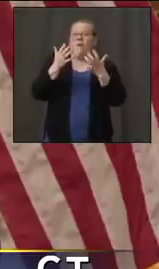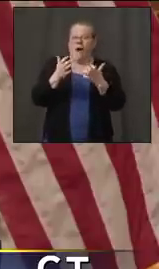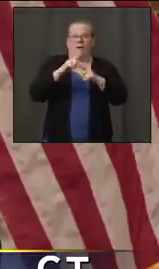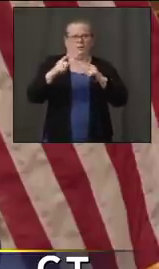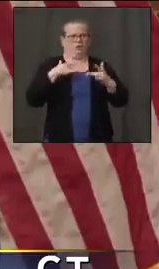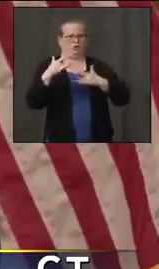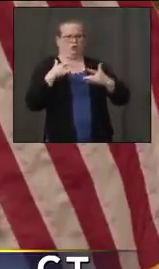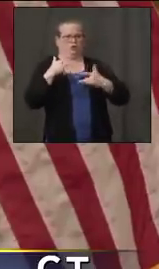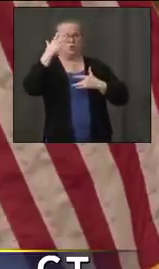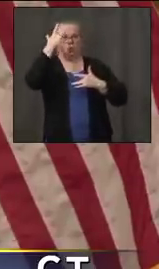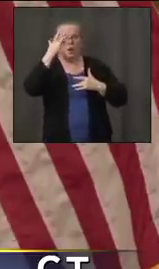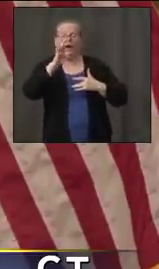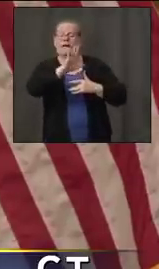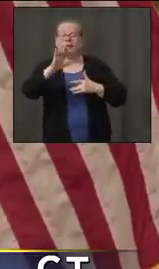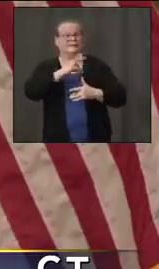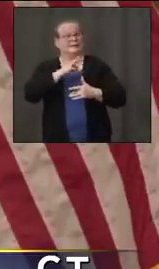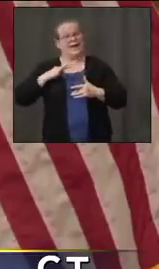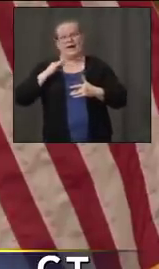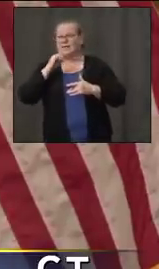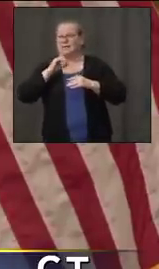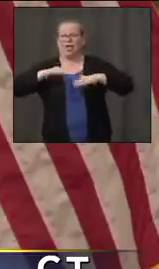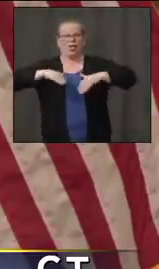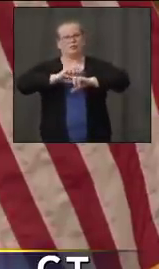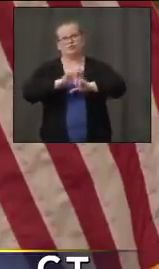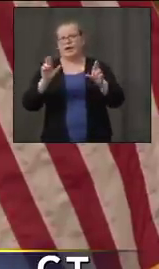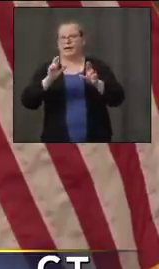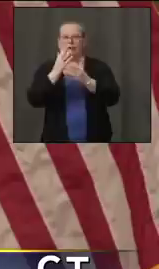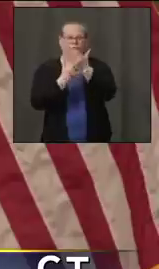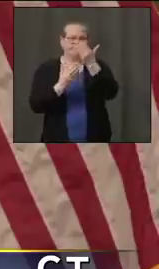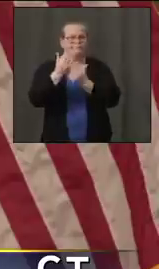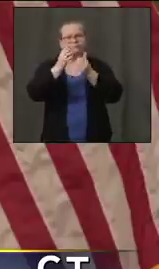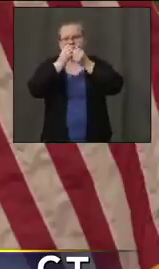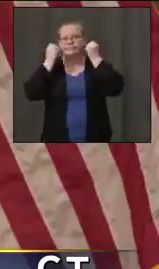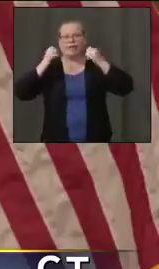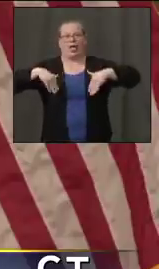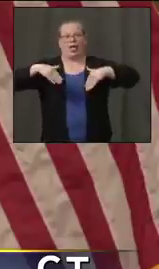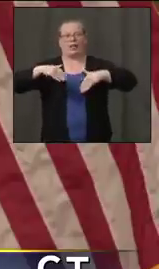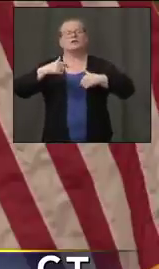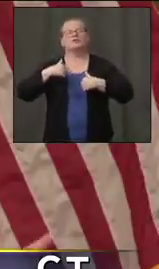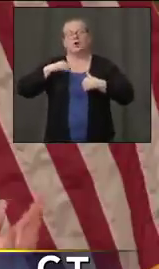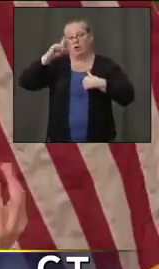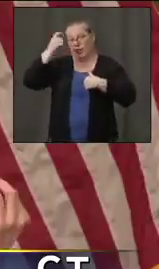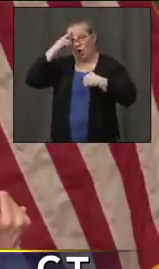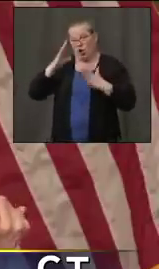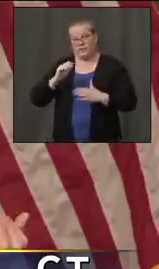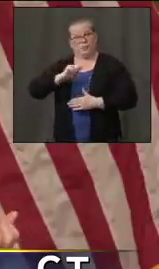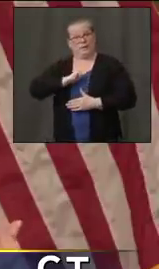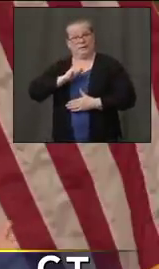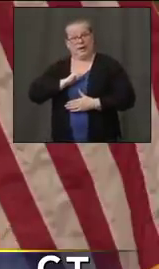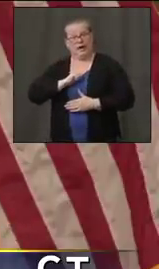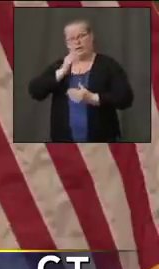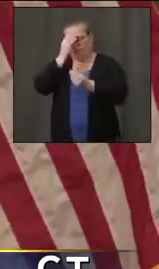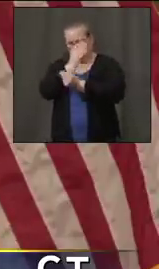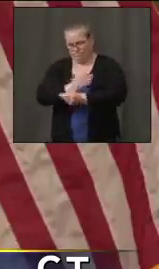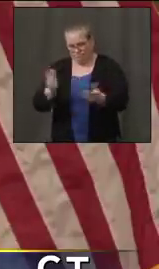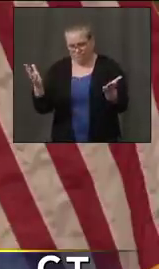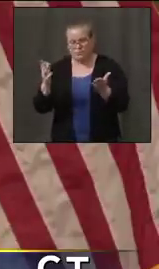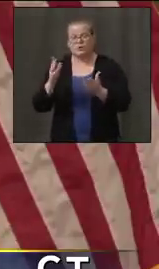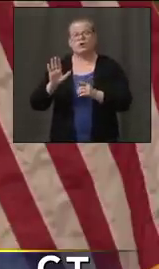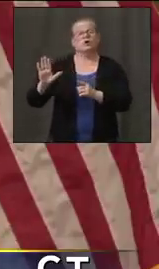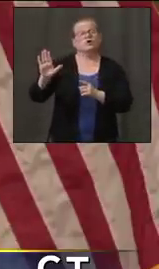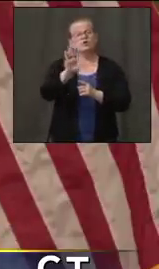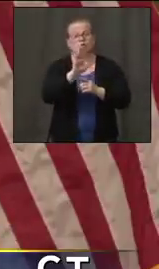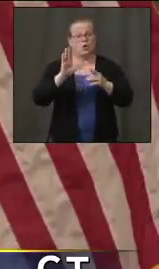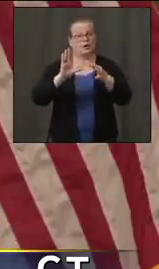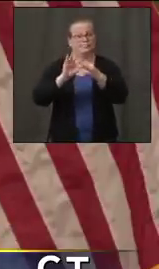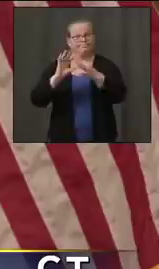and I want all of these hair care professionals to know that we have heard